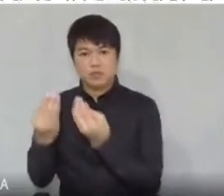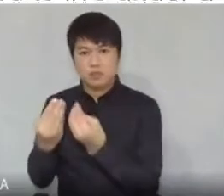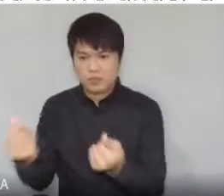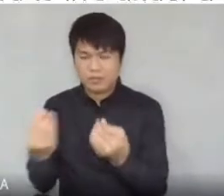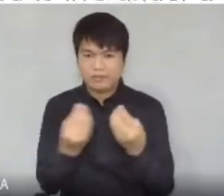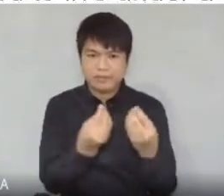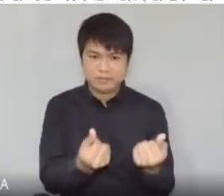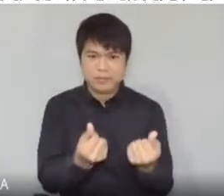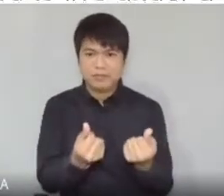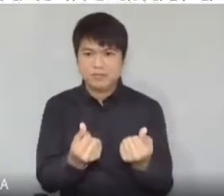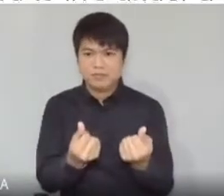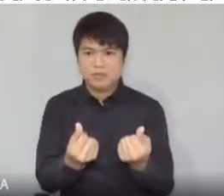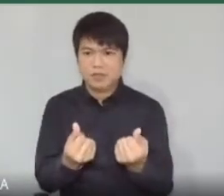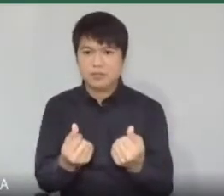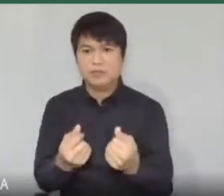Why not call us at